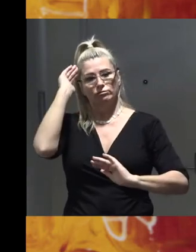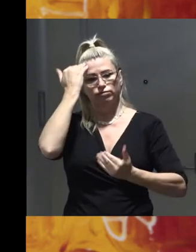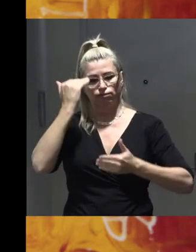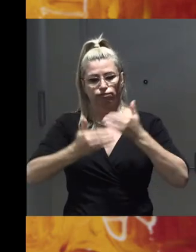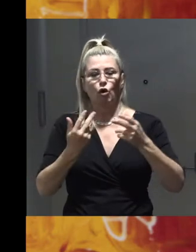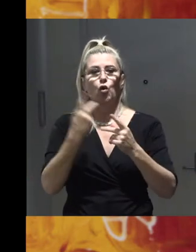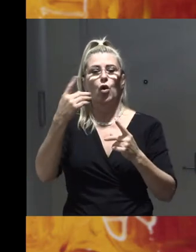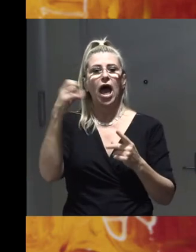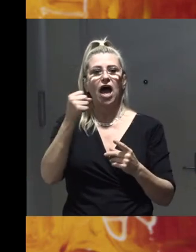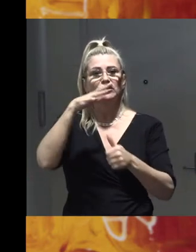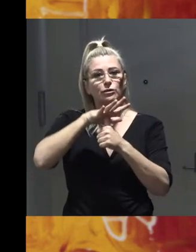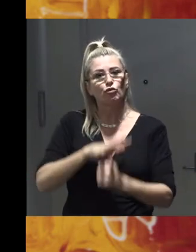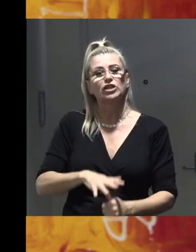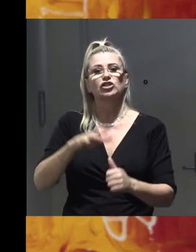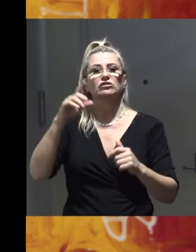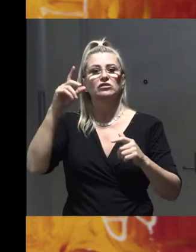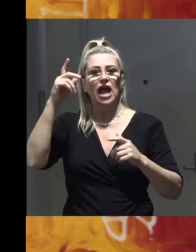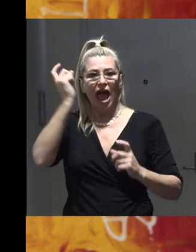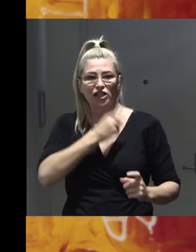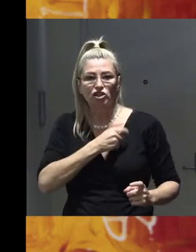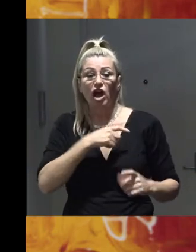physical conditions such as cancer.